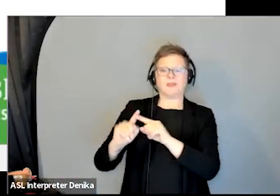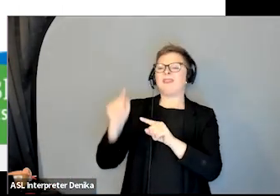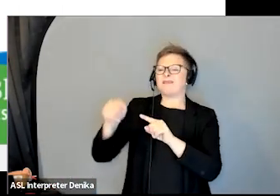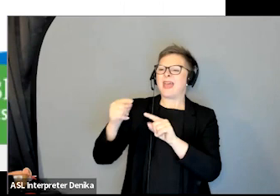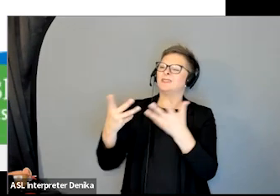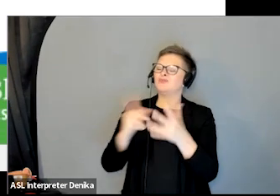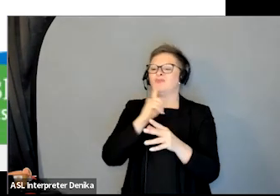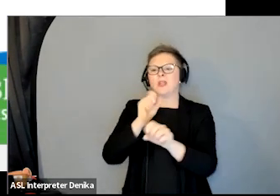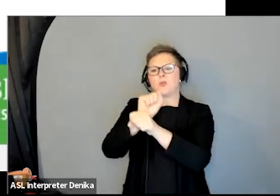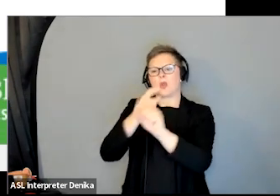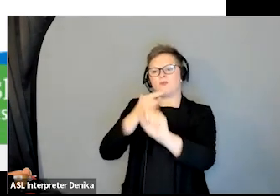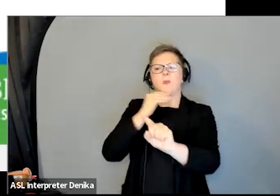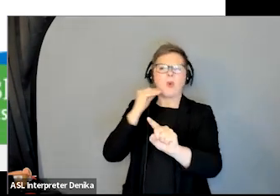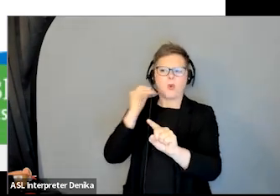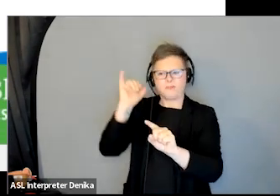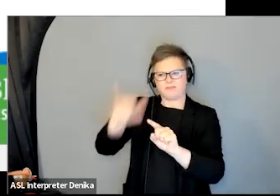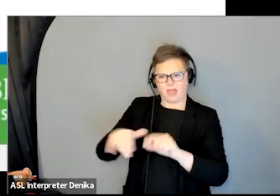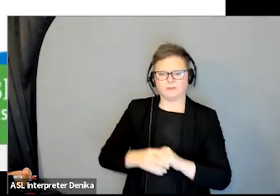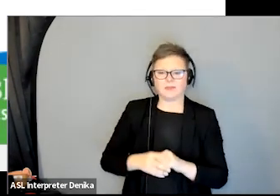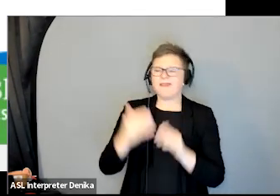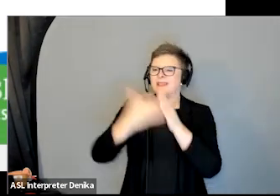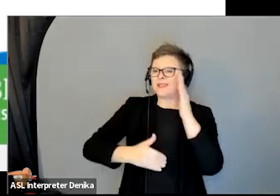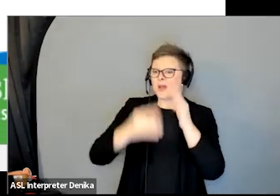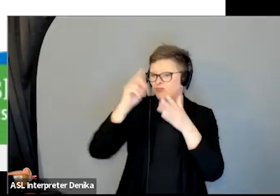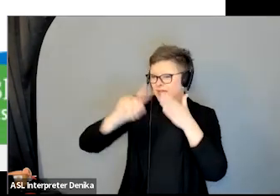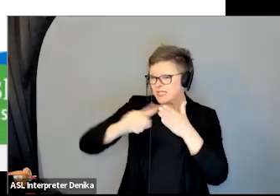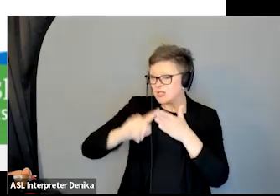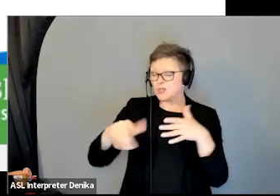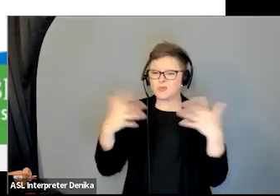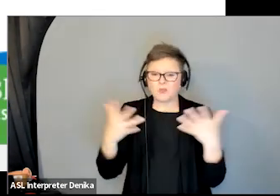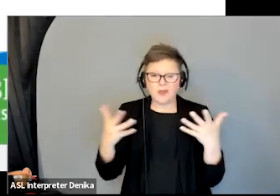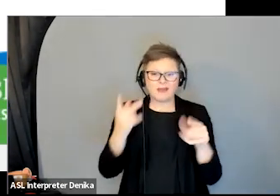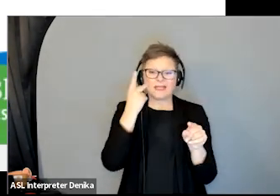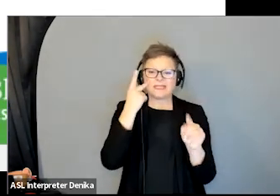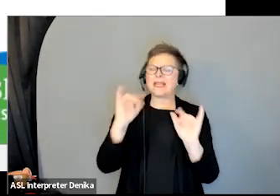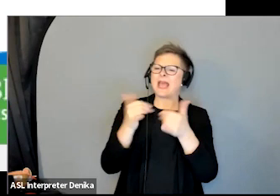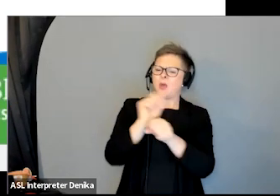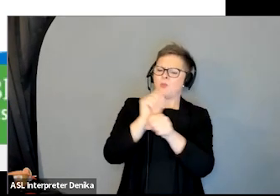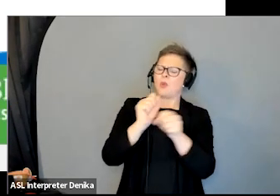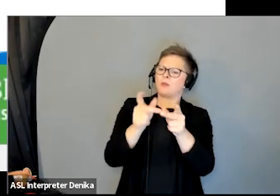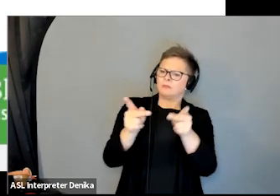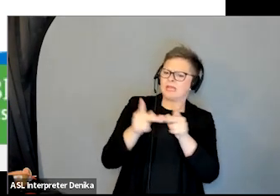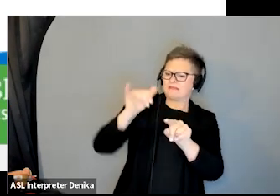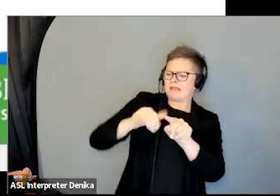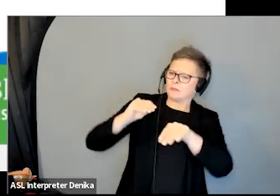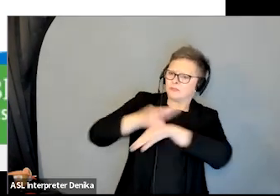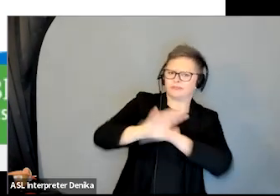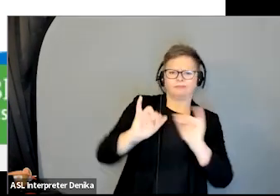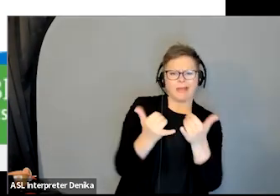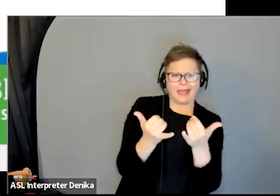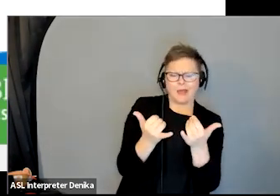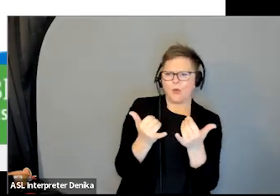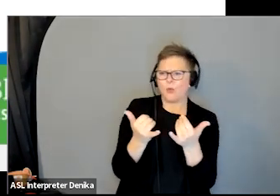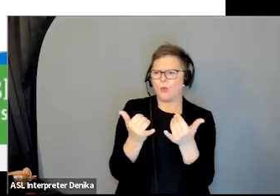home, but it should be noted that some of the studies looked at various adjustments that were made to workspaces and other pandemic-specific